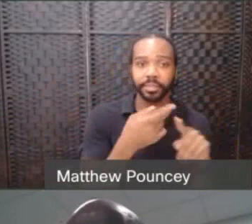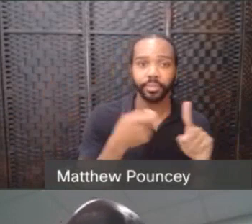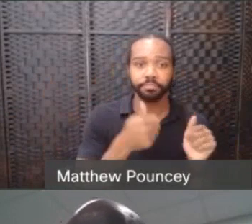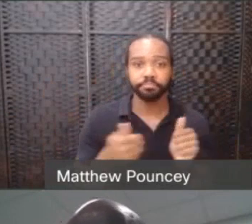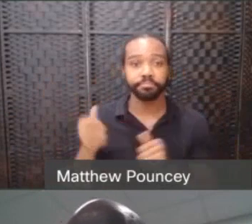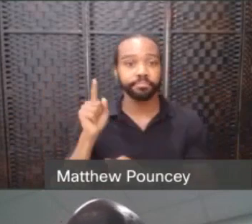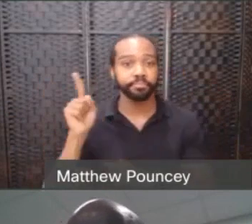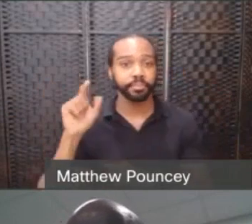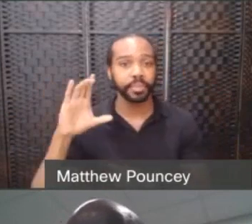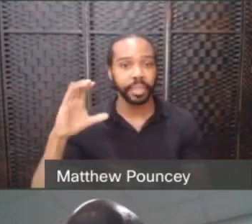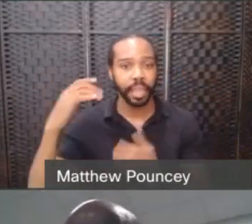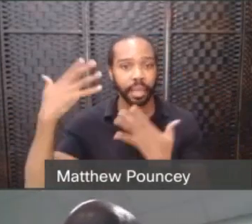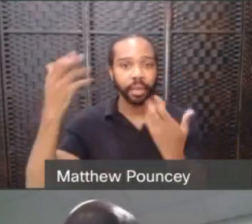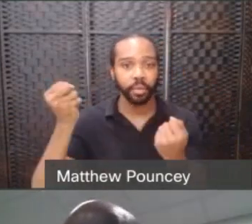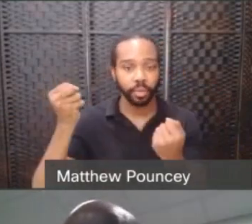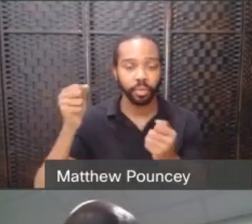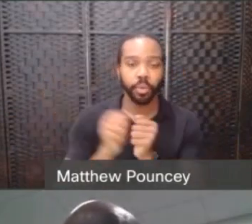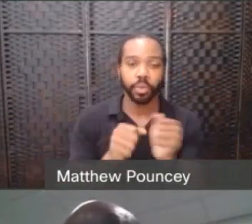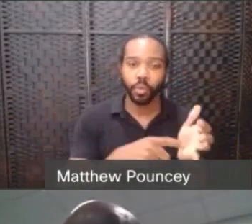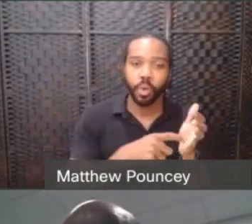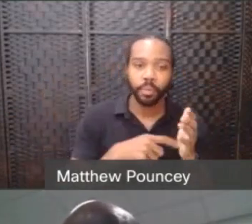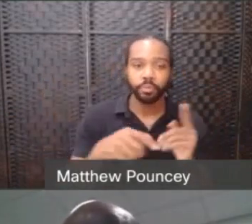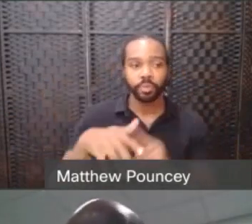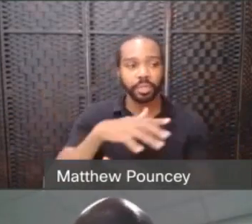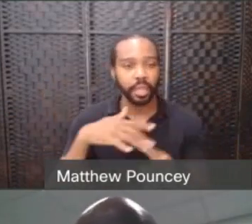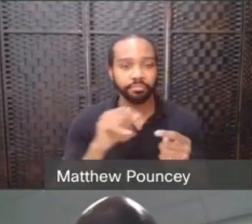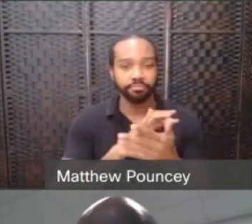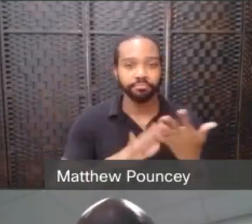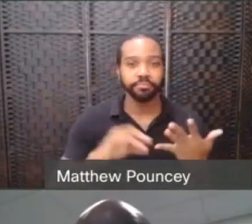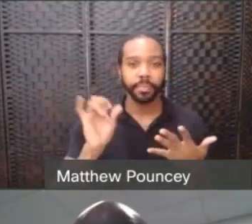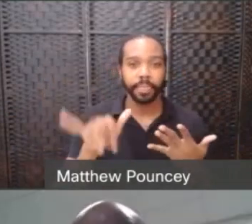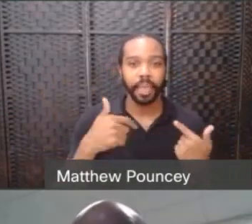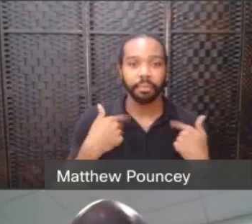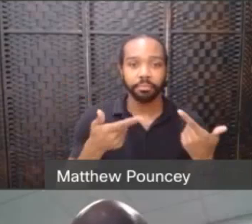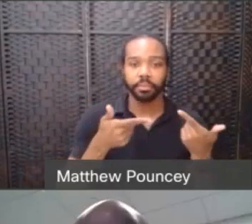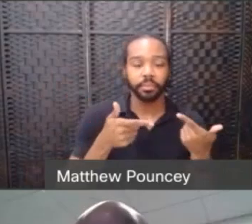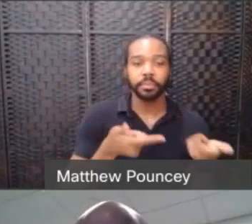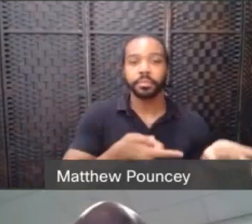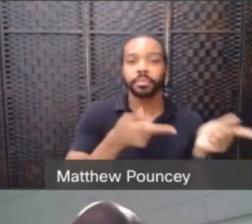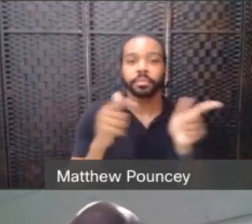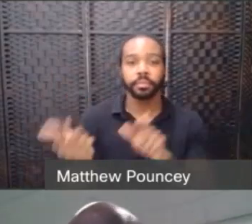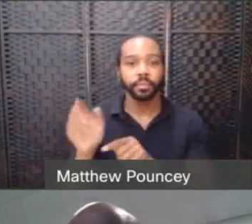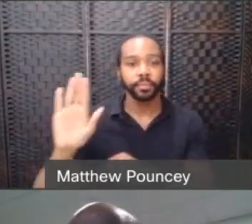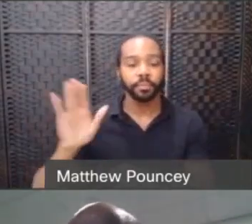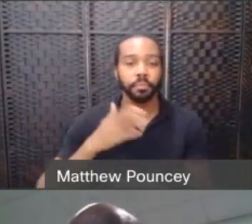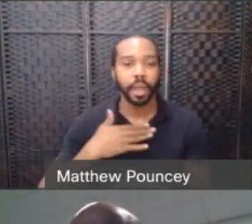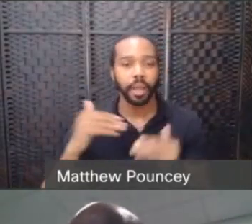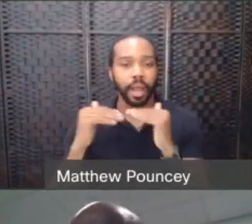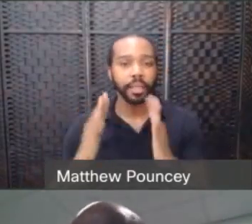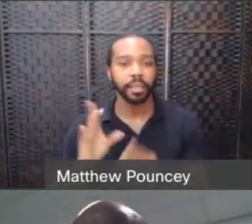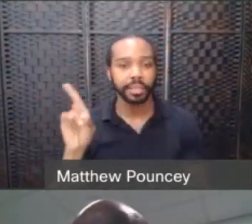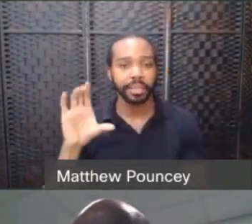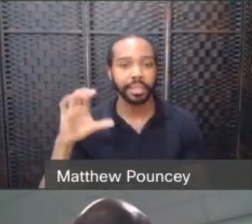to requirements in settings. So I will defer to my colleagues at DC Health on this question.